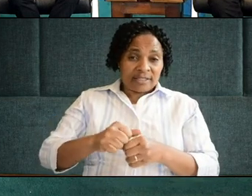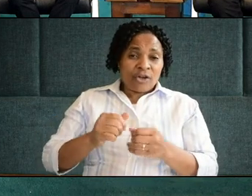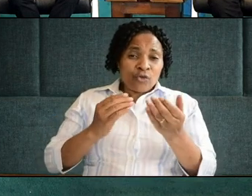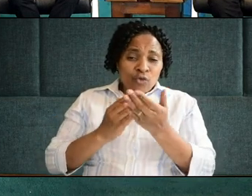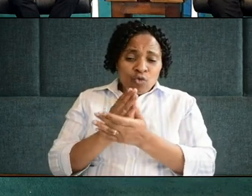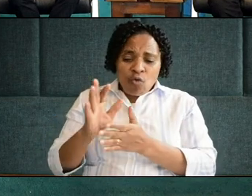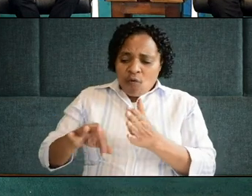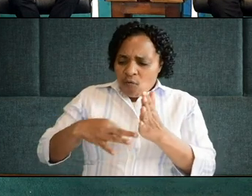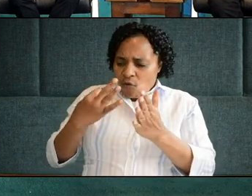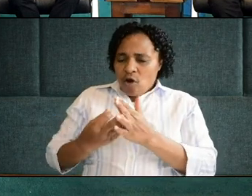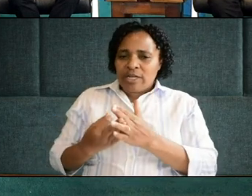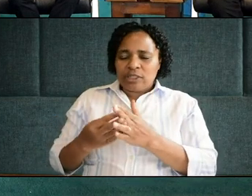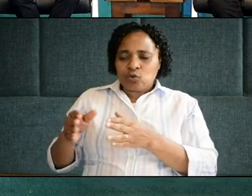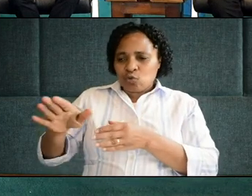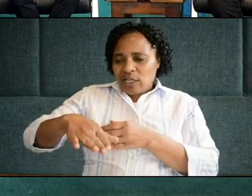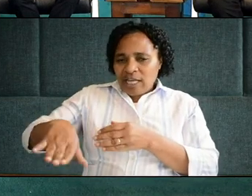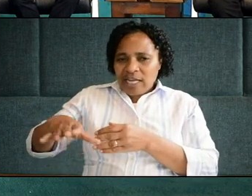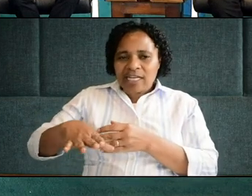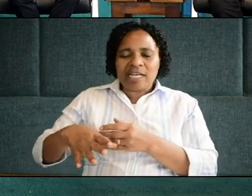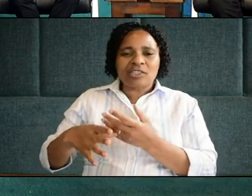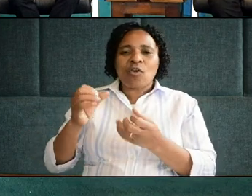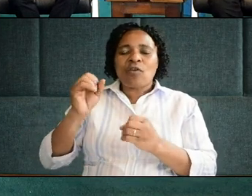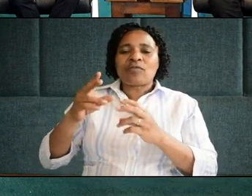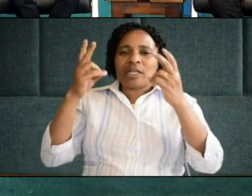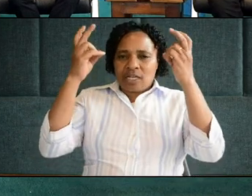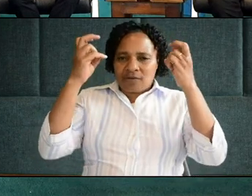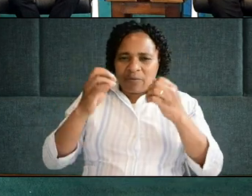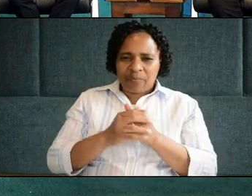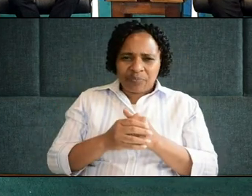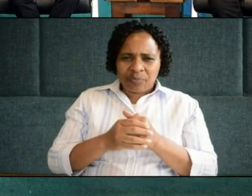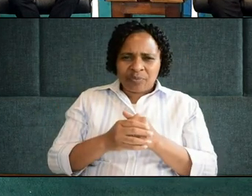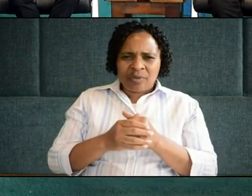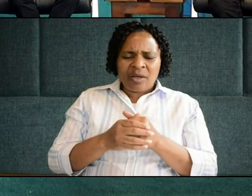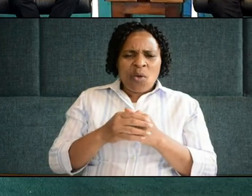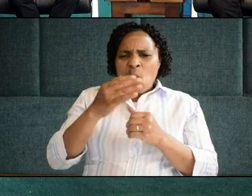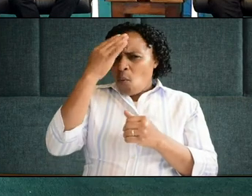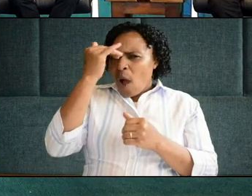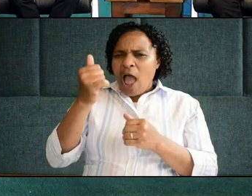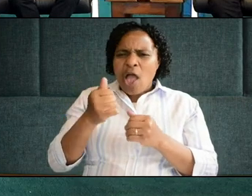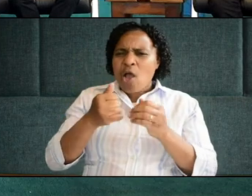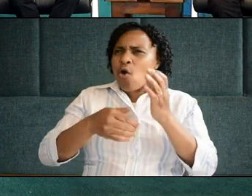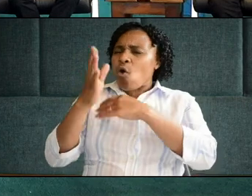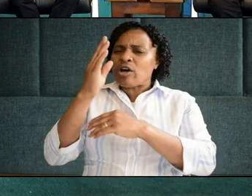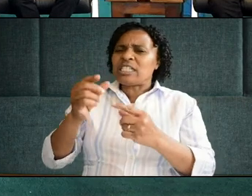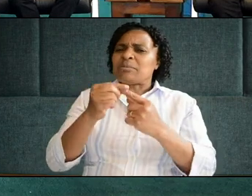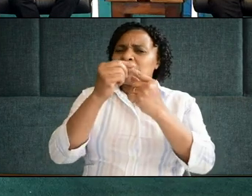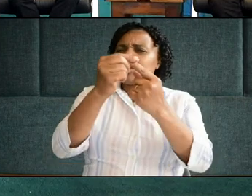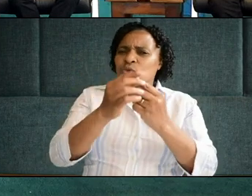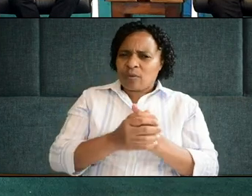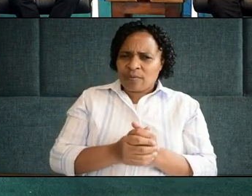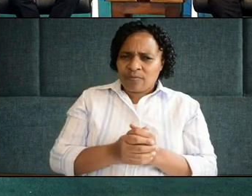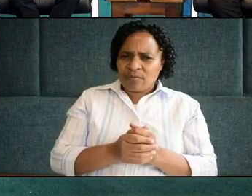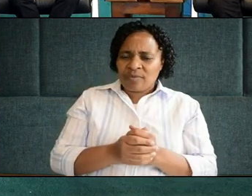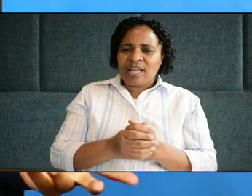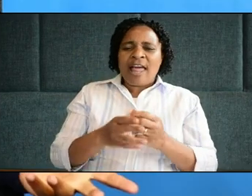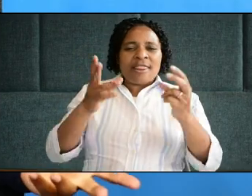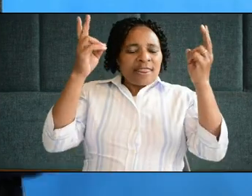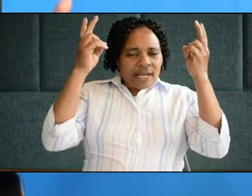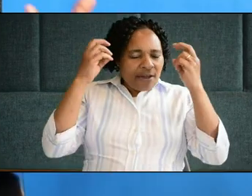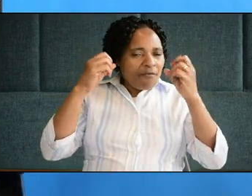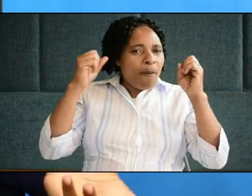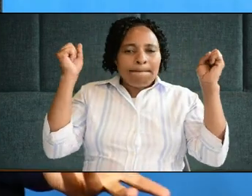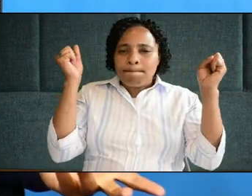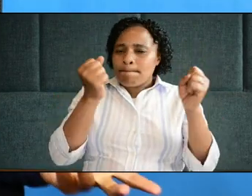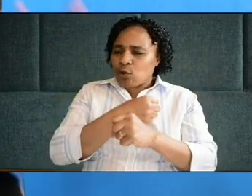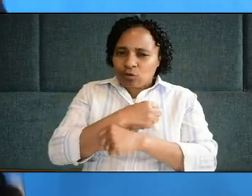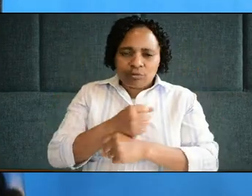the snares of Satan. Yeah. The only reason why God is explicit, it's so that Satan might not take advantage